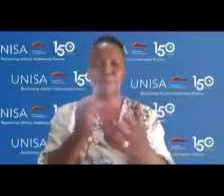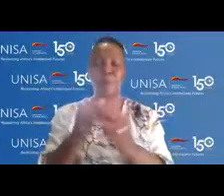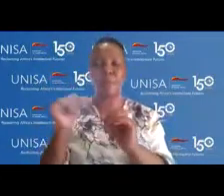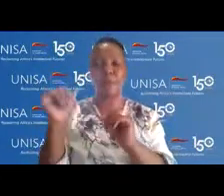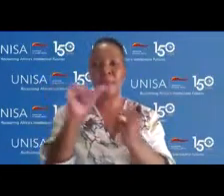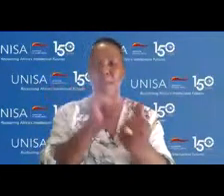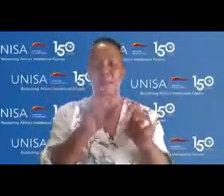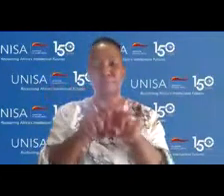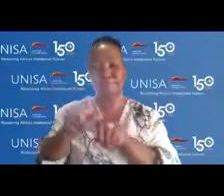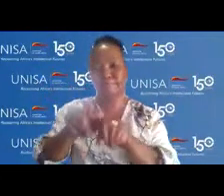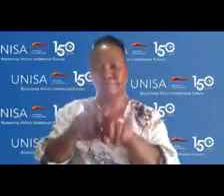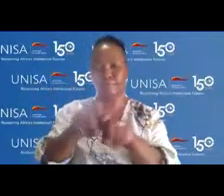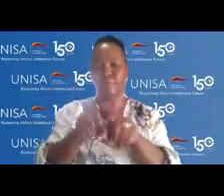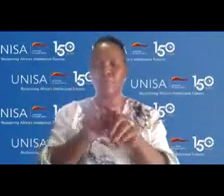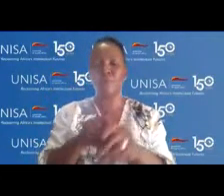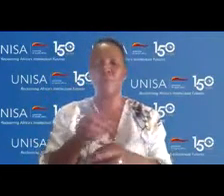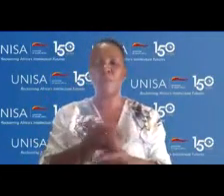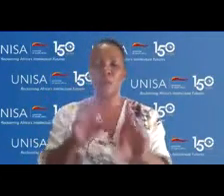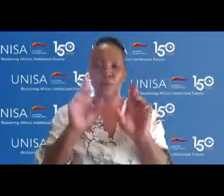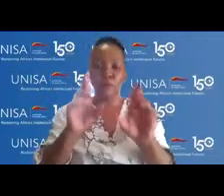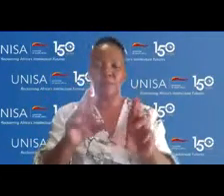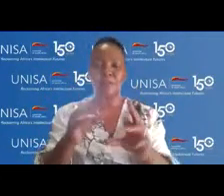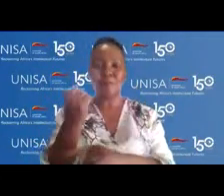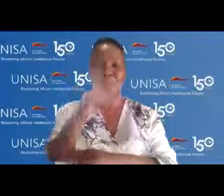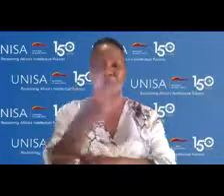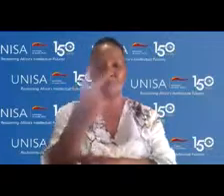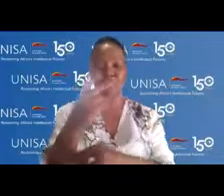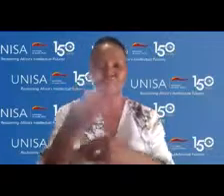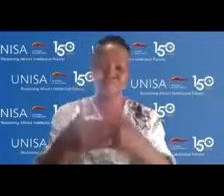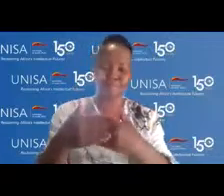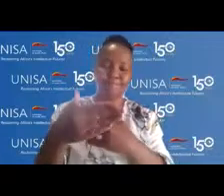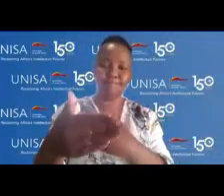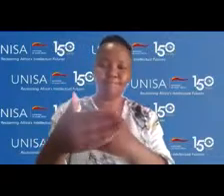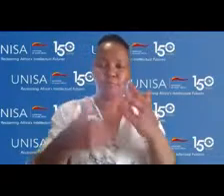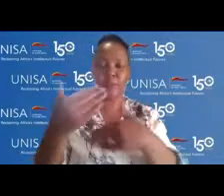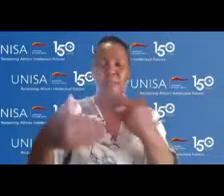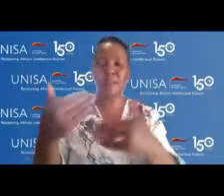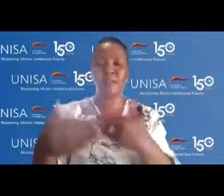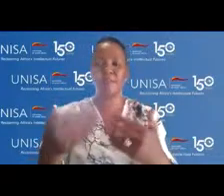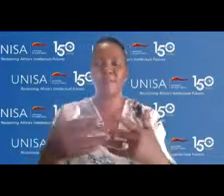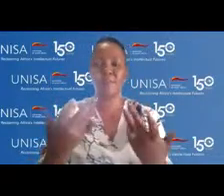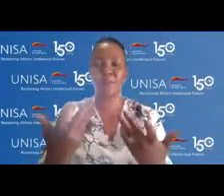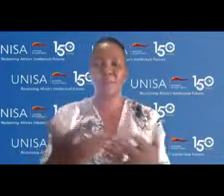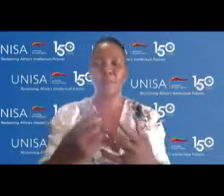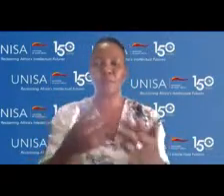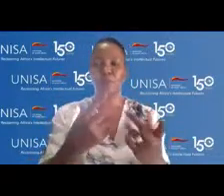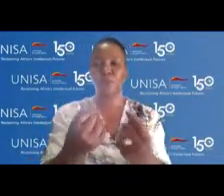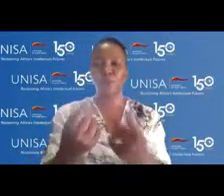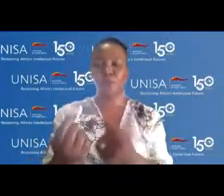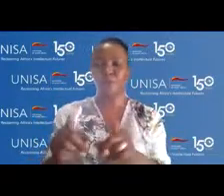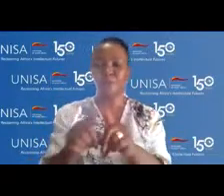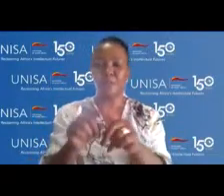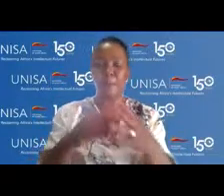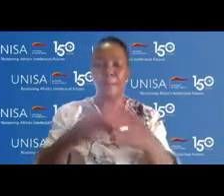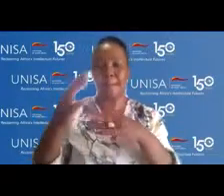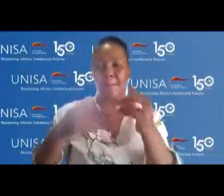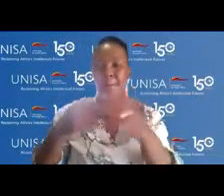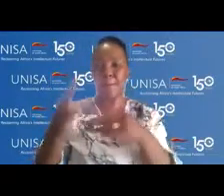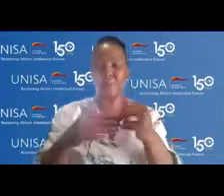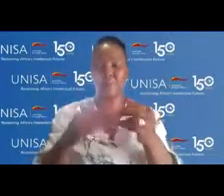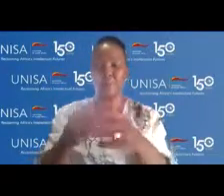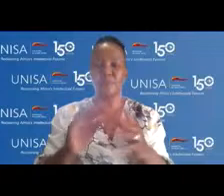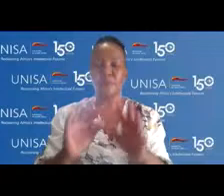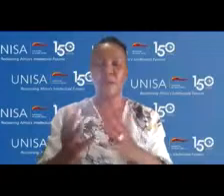in day 2, as we proceed further, that the students will continue that same trajectory, but build up in terms of the competencies they've